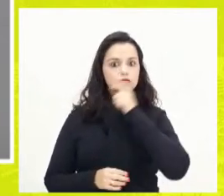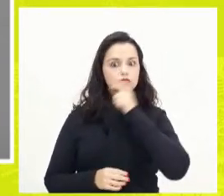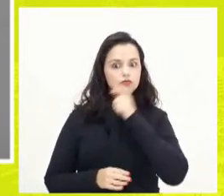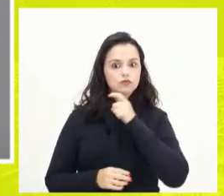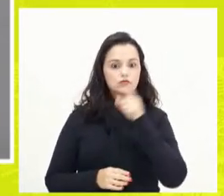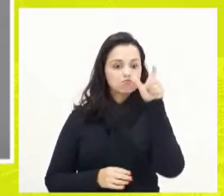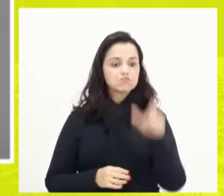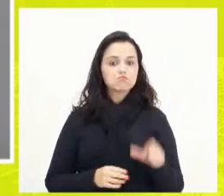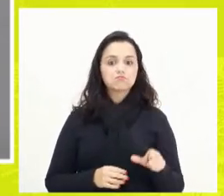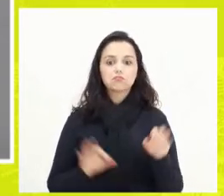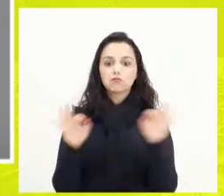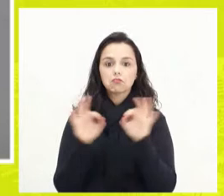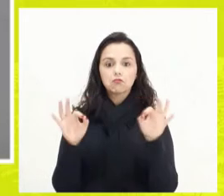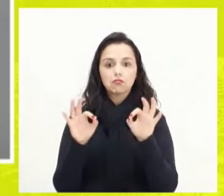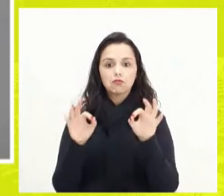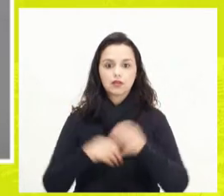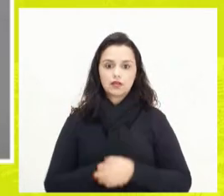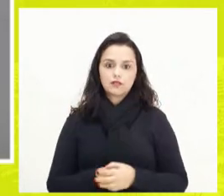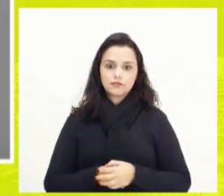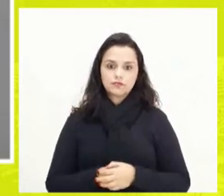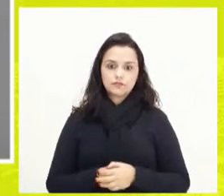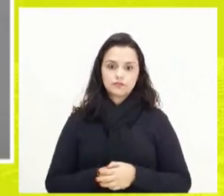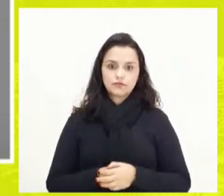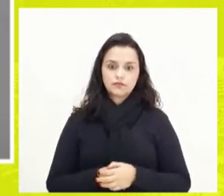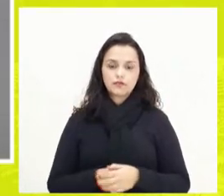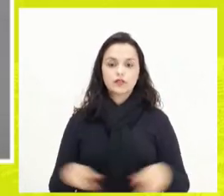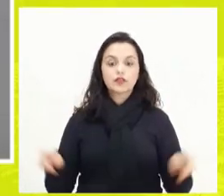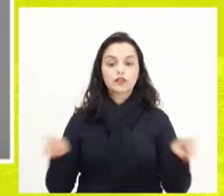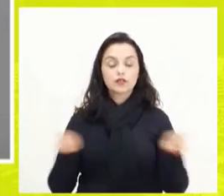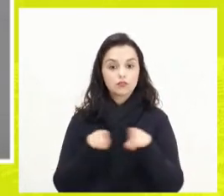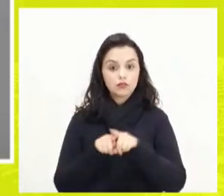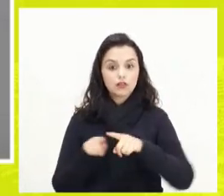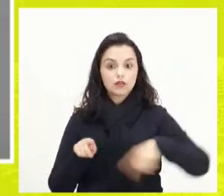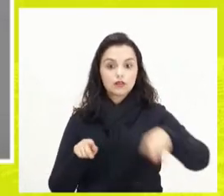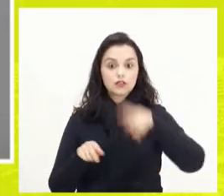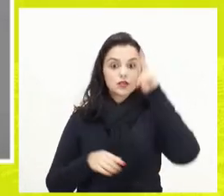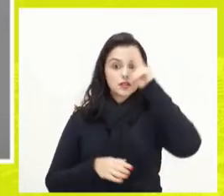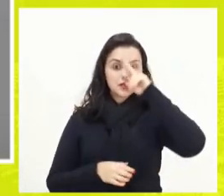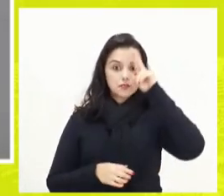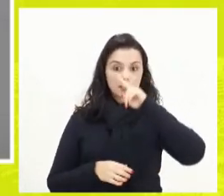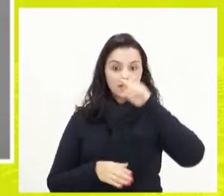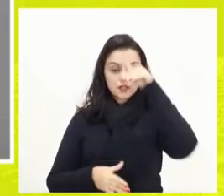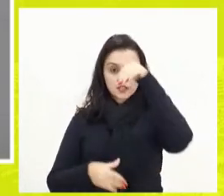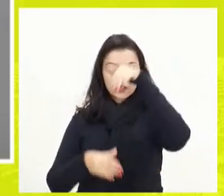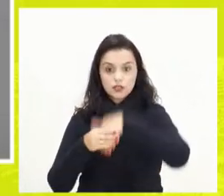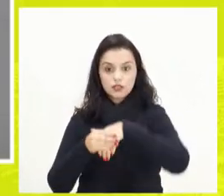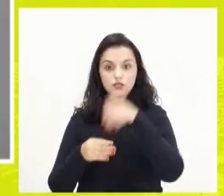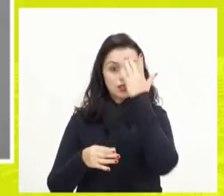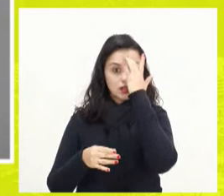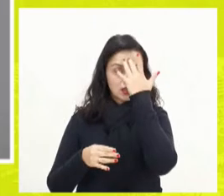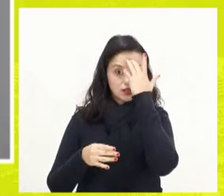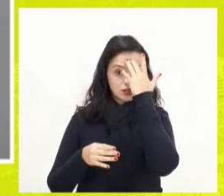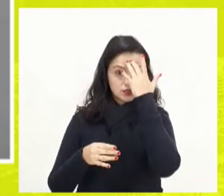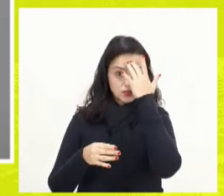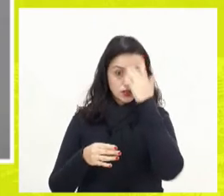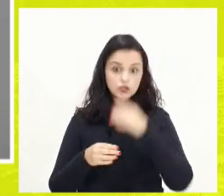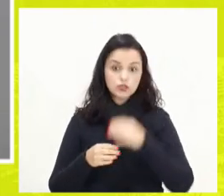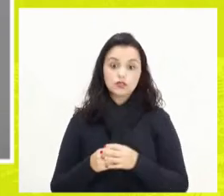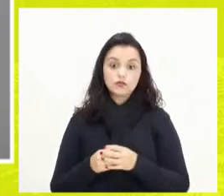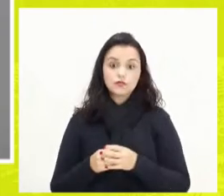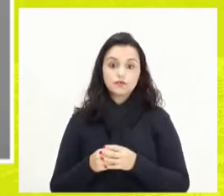didn't mean anything it's obvious too that the last of elections in india